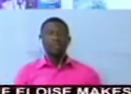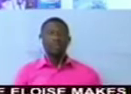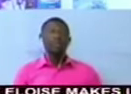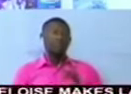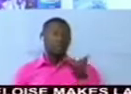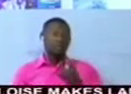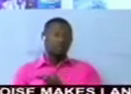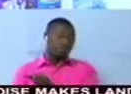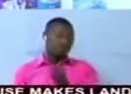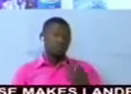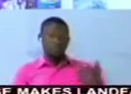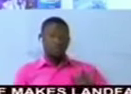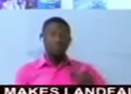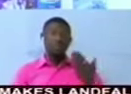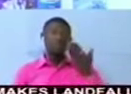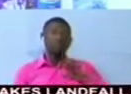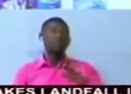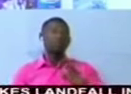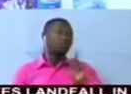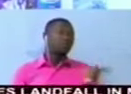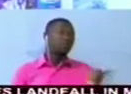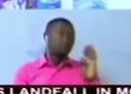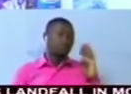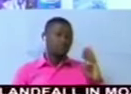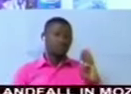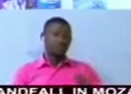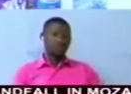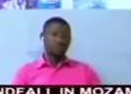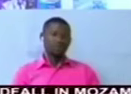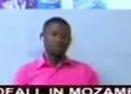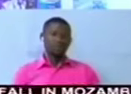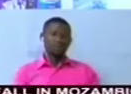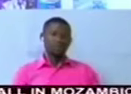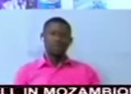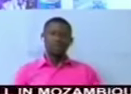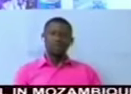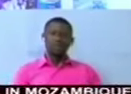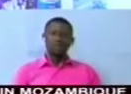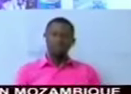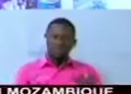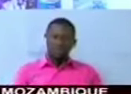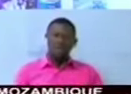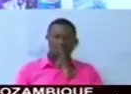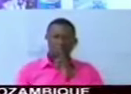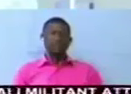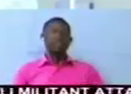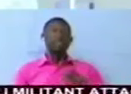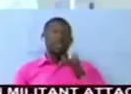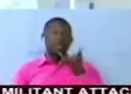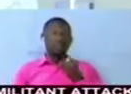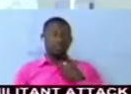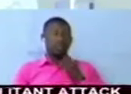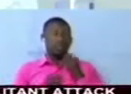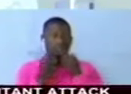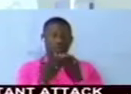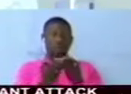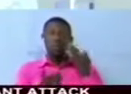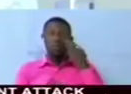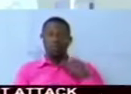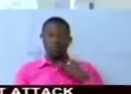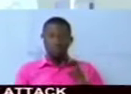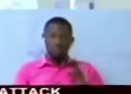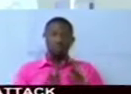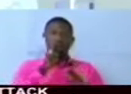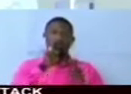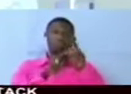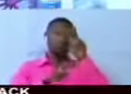those bisawian. Okay. Who was actually doing the beating? Ñan ñoo do. That was the time when we were going up. Boba